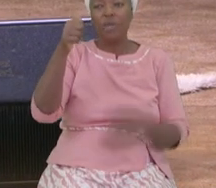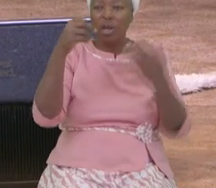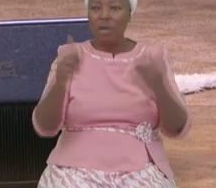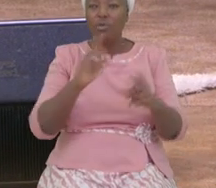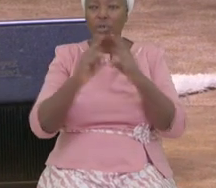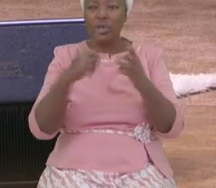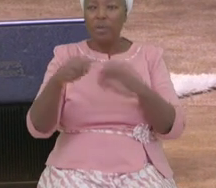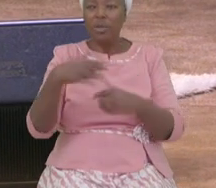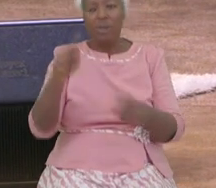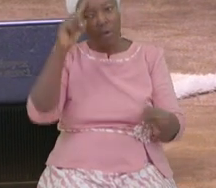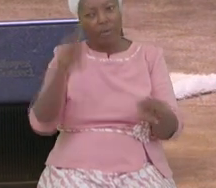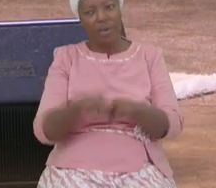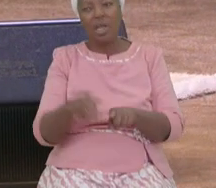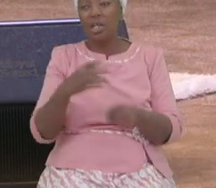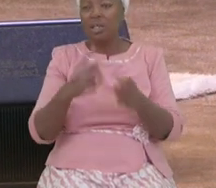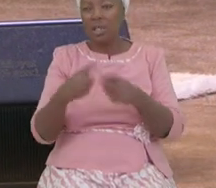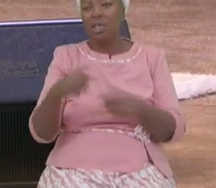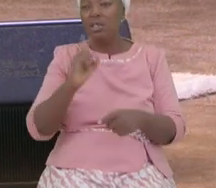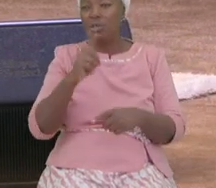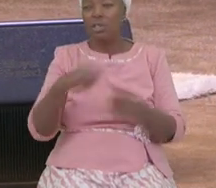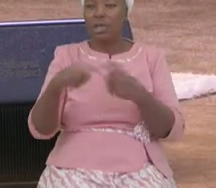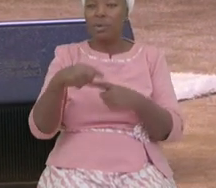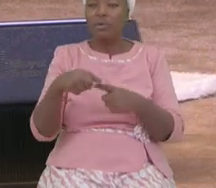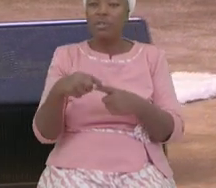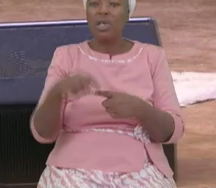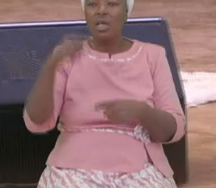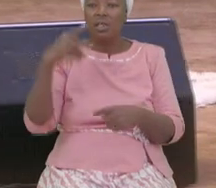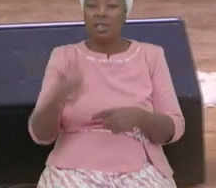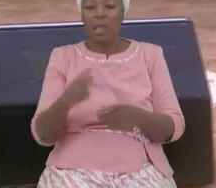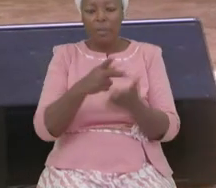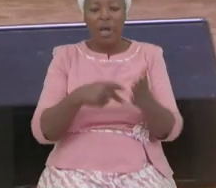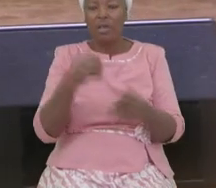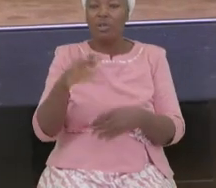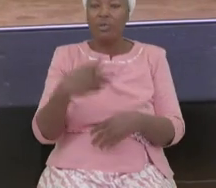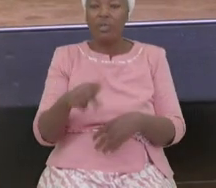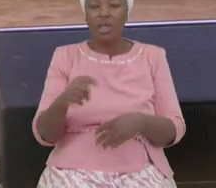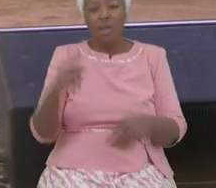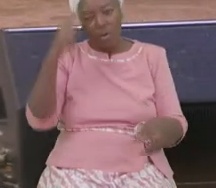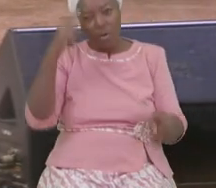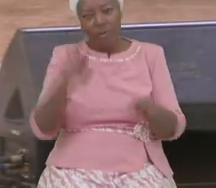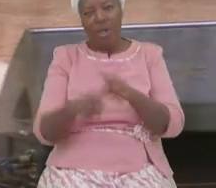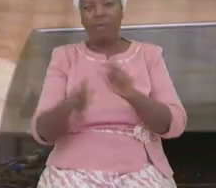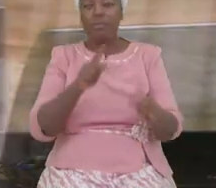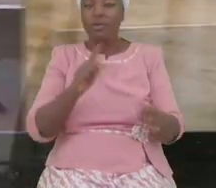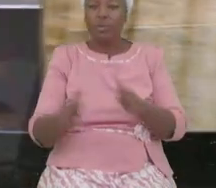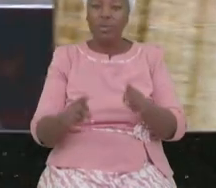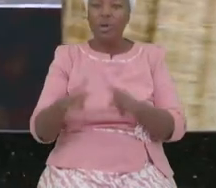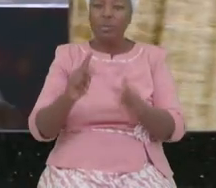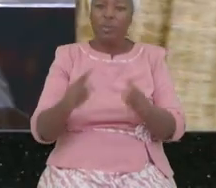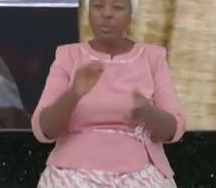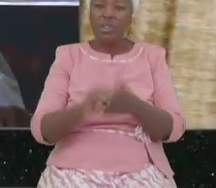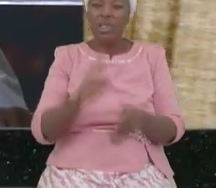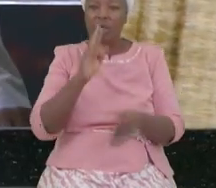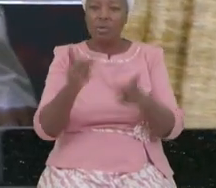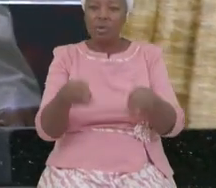about the covenant, and it talks about the part of the covenantees, the people who are